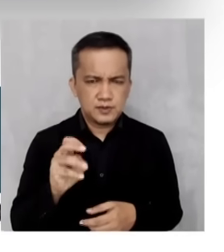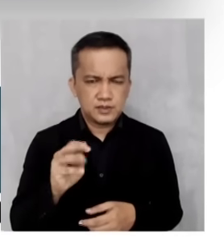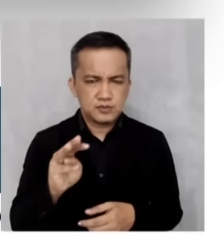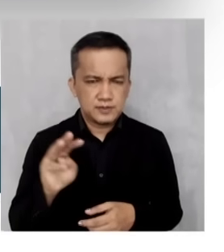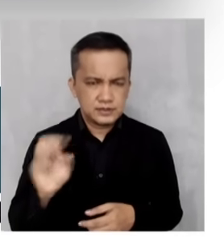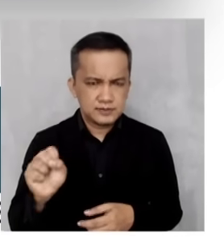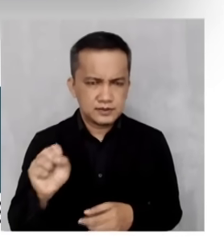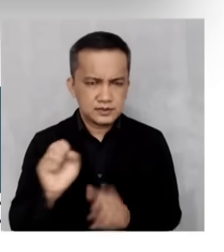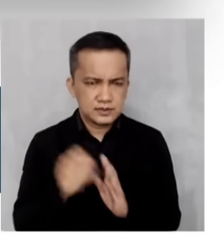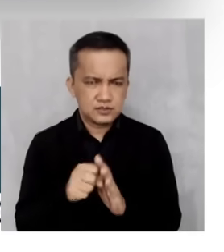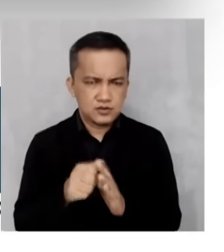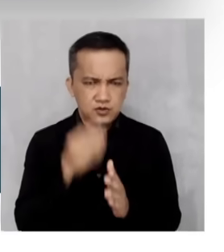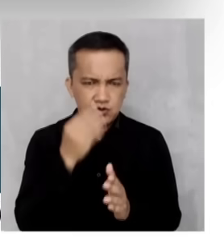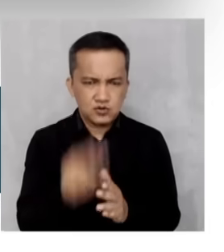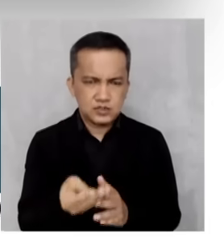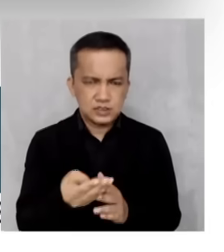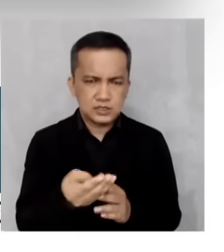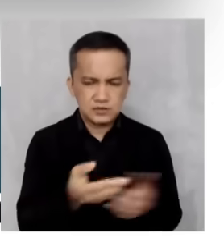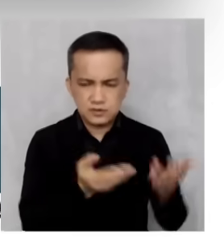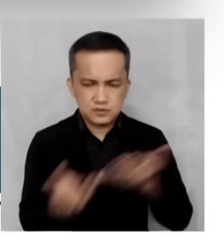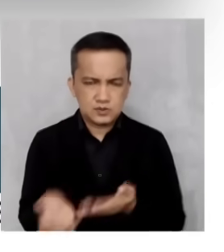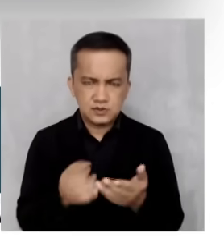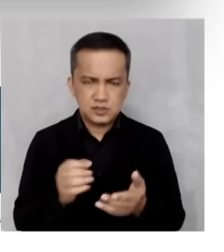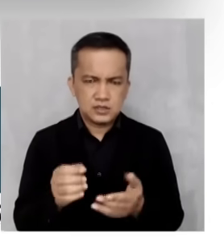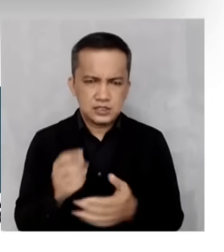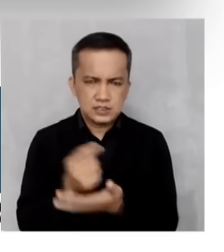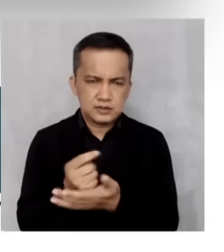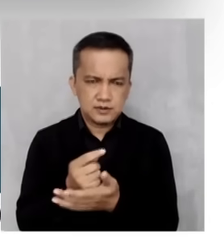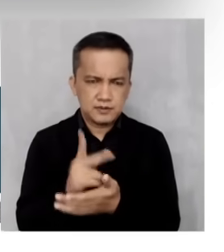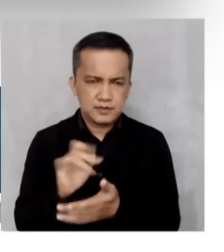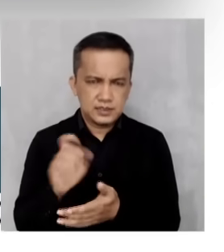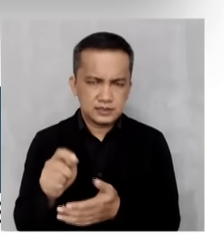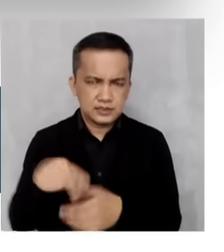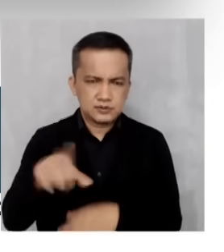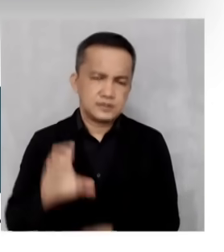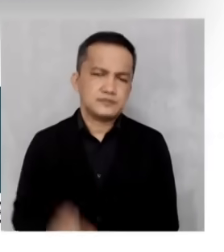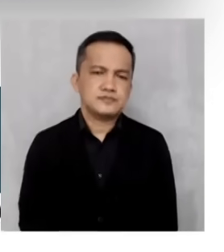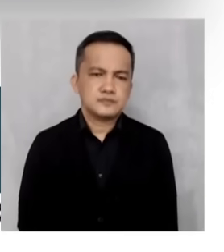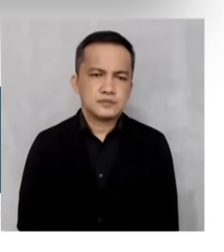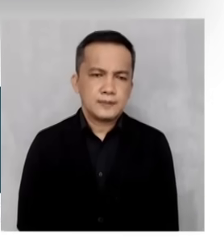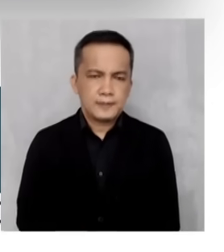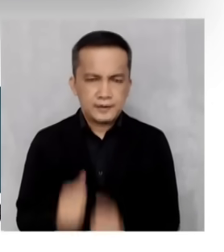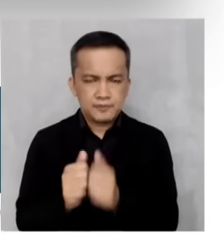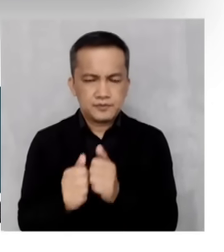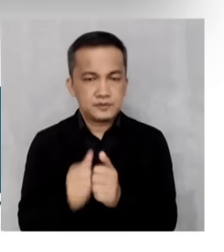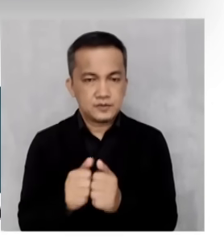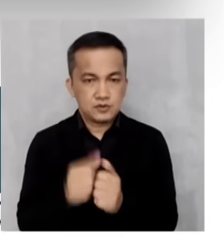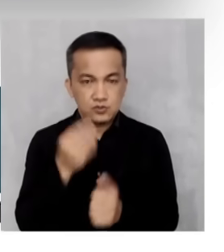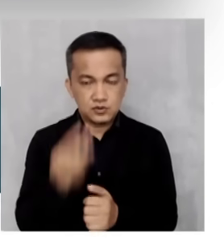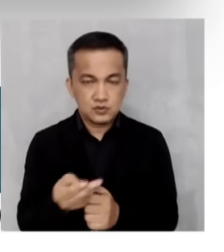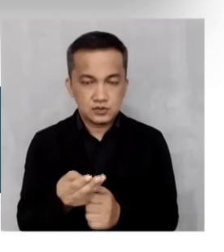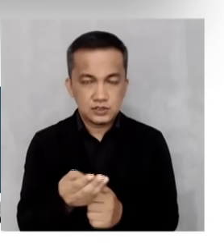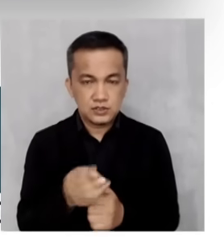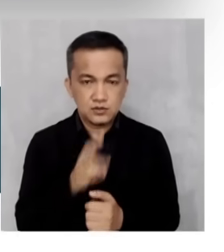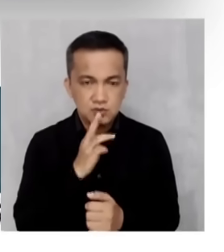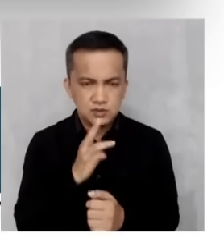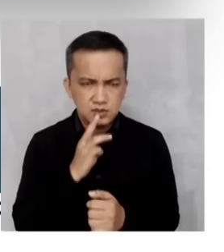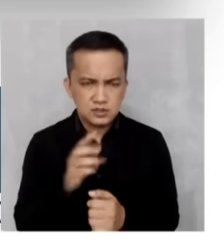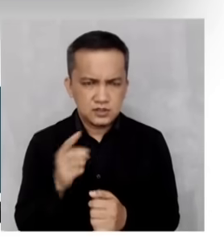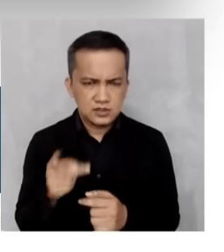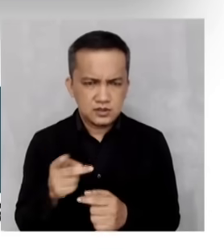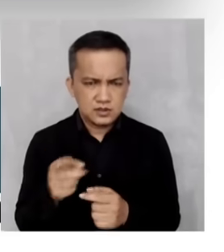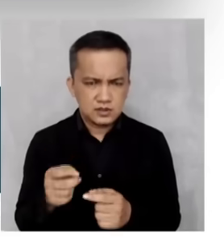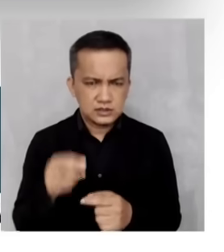na ang nakakarating na supply dito sa ating treatment plant sa Quezon City. So ibig sabihin dahil konti na yung supply, kapos na siya sa pangangailangan